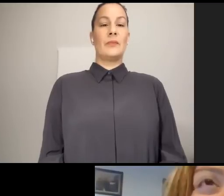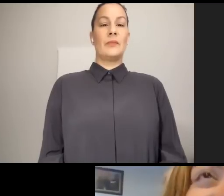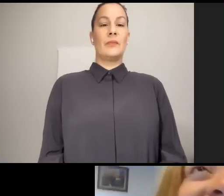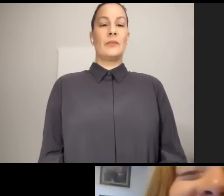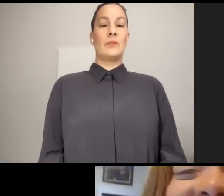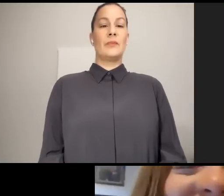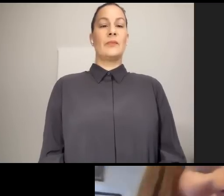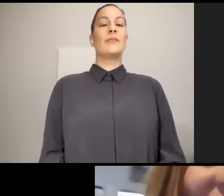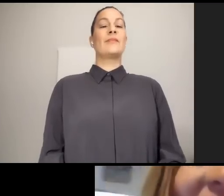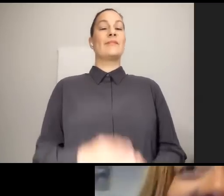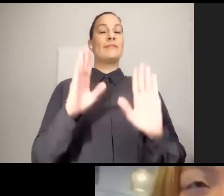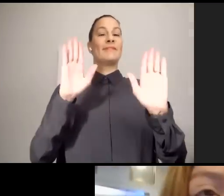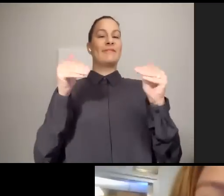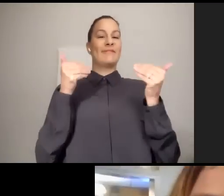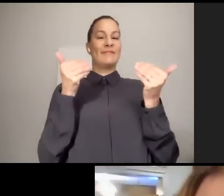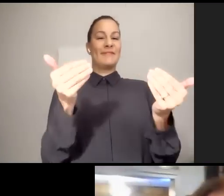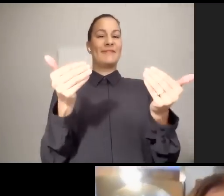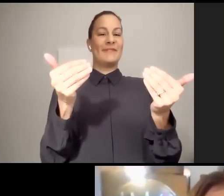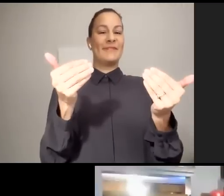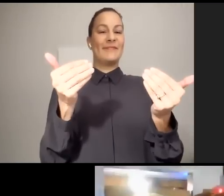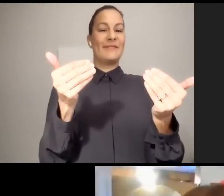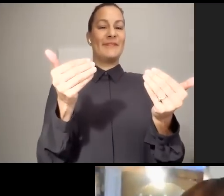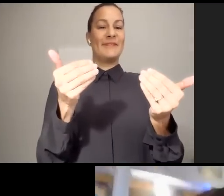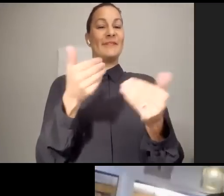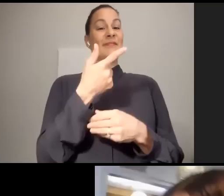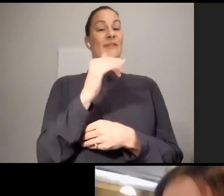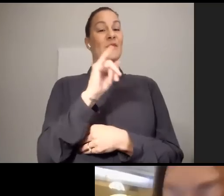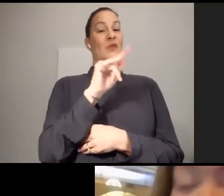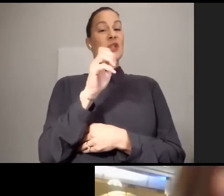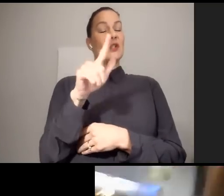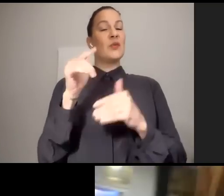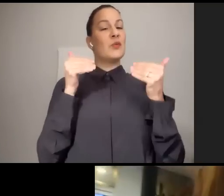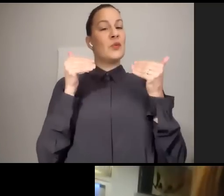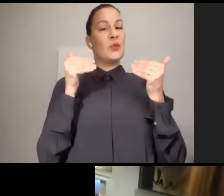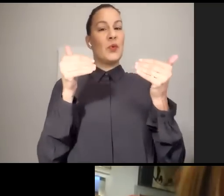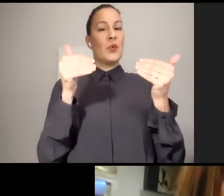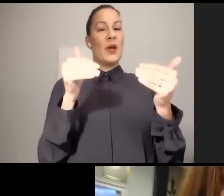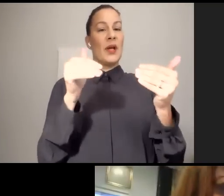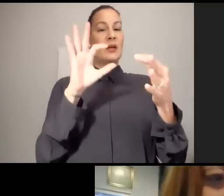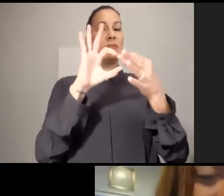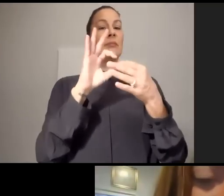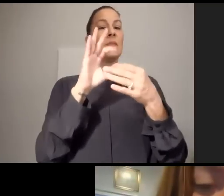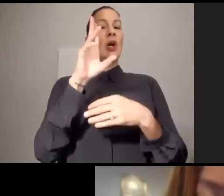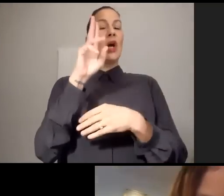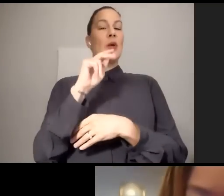There we go. Giselle, please go ahead and unmute yourself.